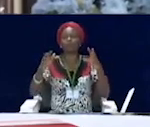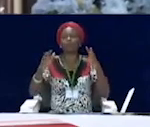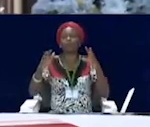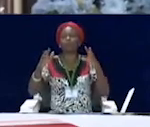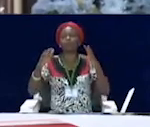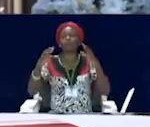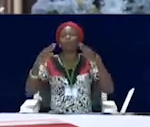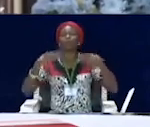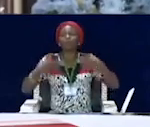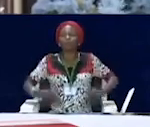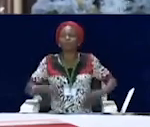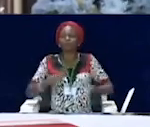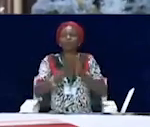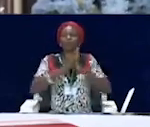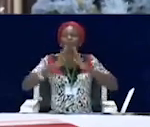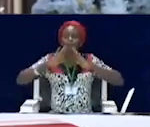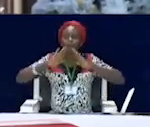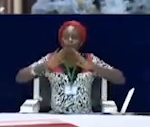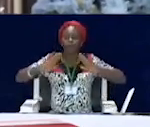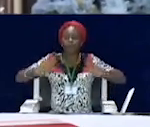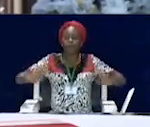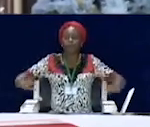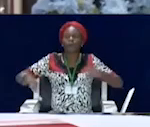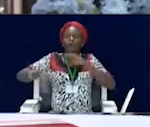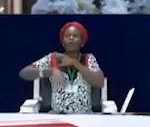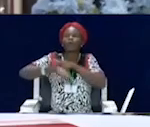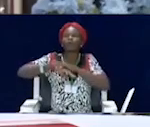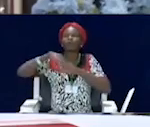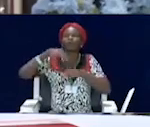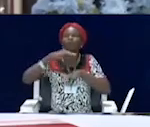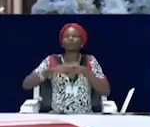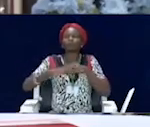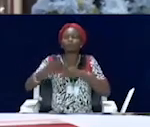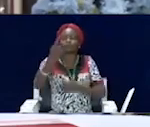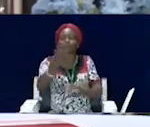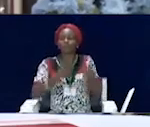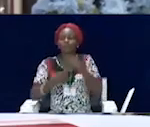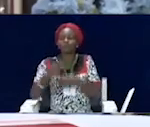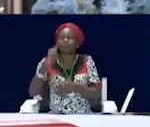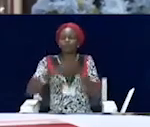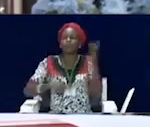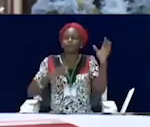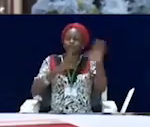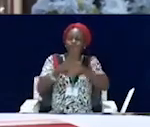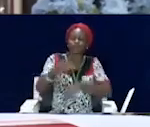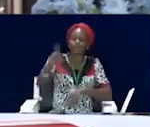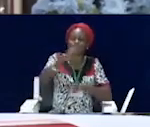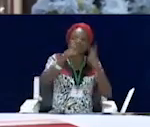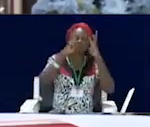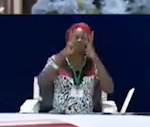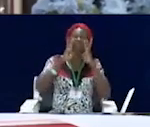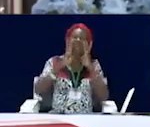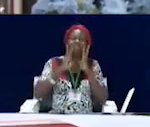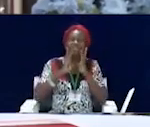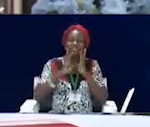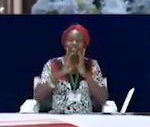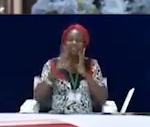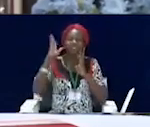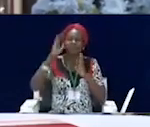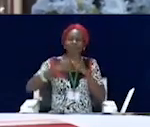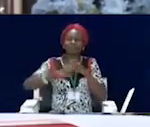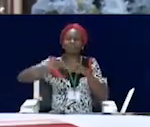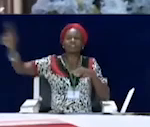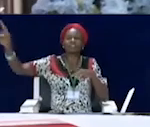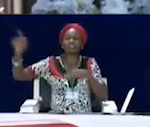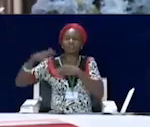cool down. Comfort comes. What is causing you crying seems to vanish away.